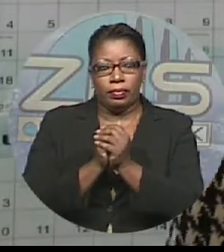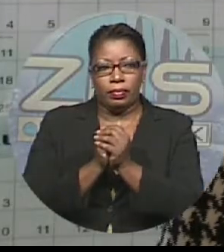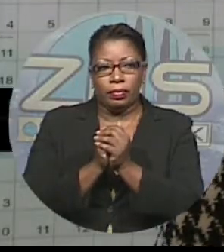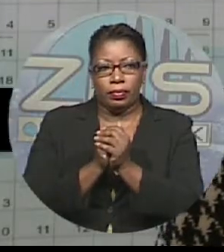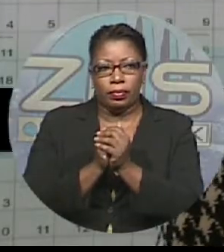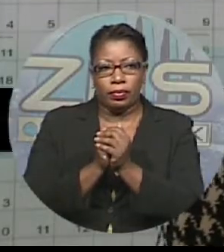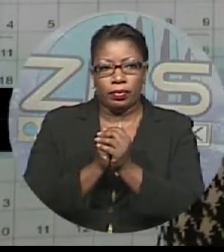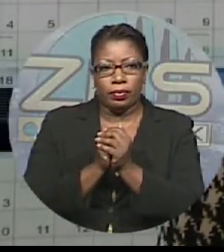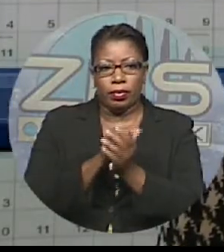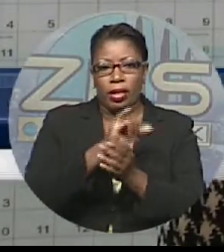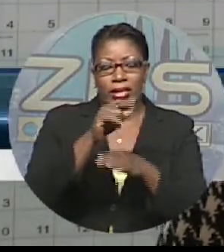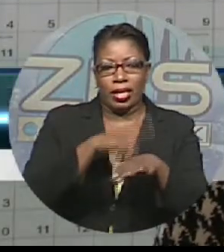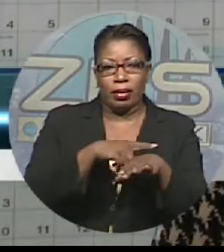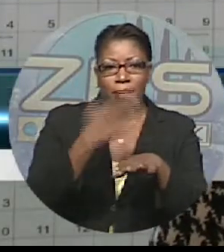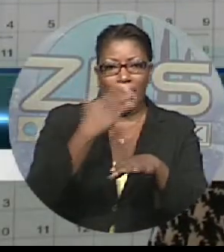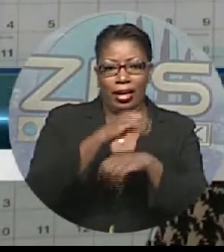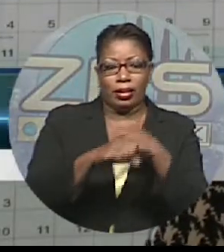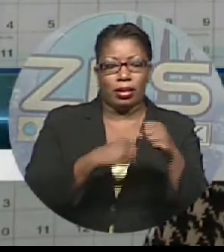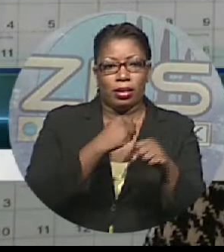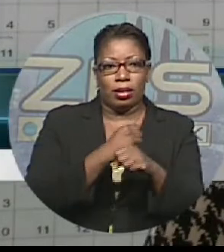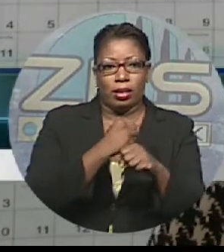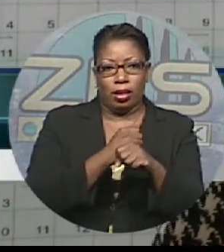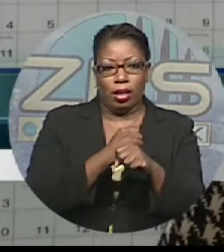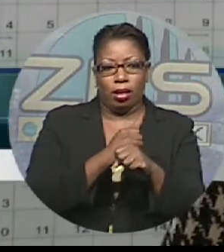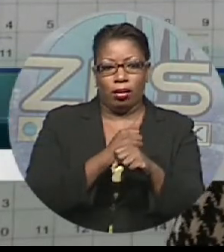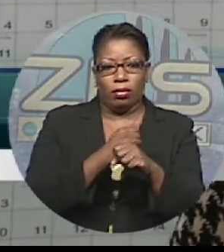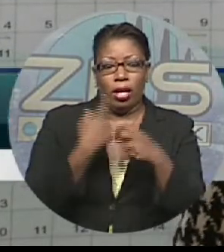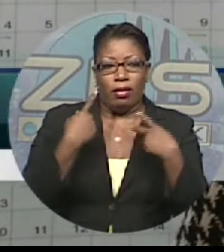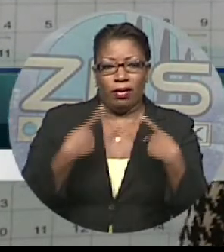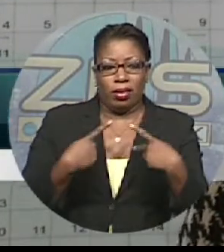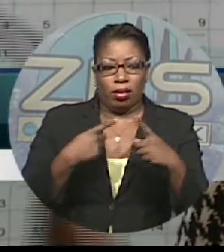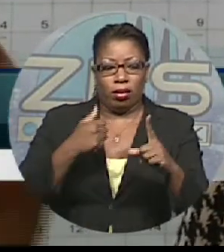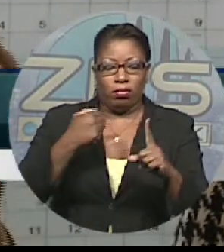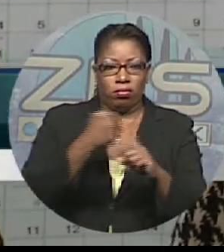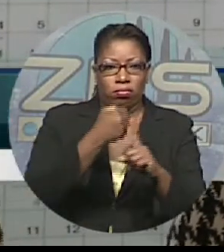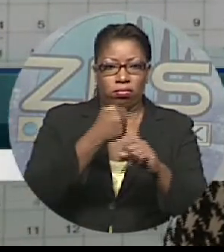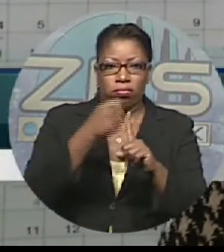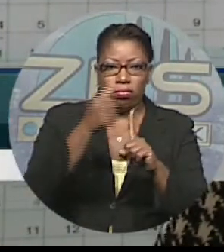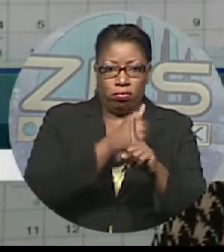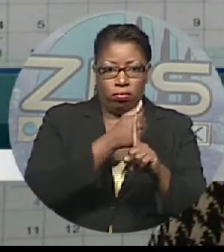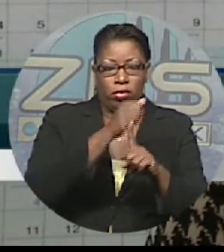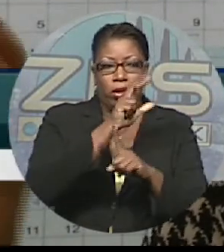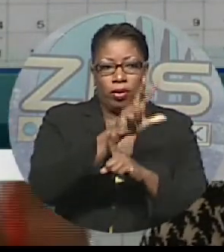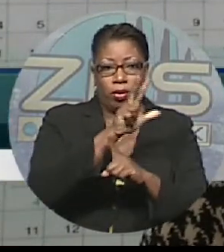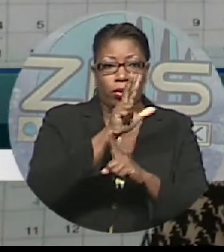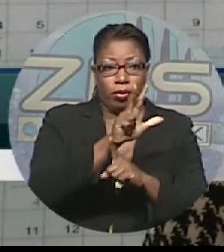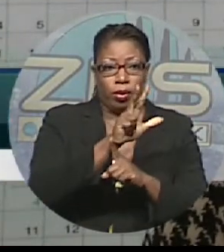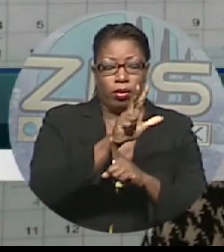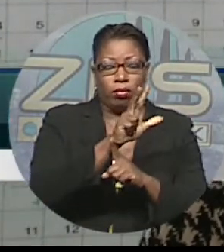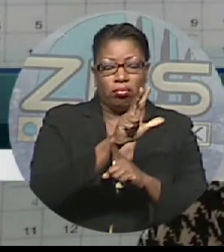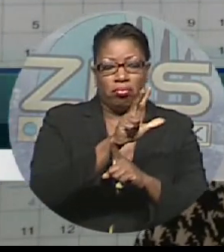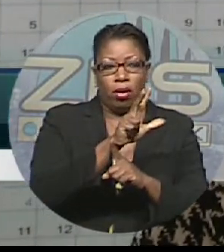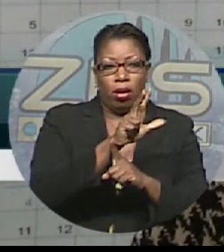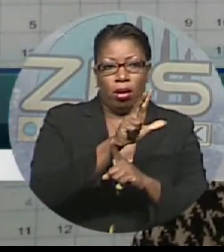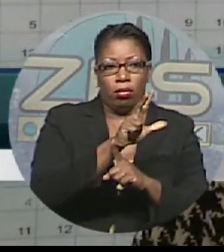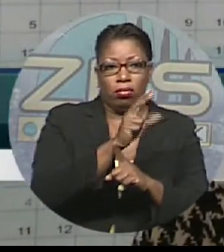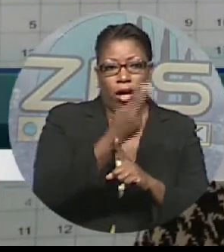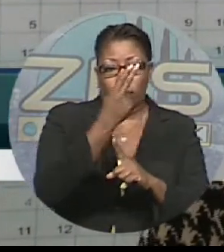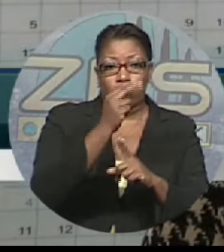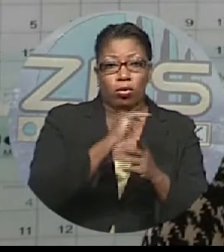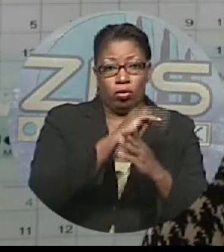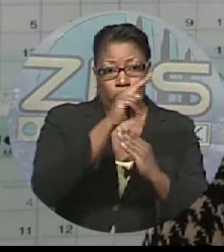185. For the same period last year, for physical abuse cases, we had 33 up to June. And